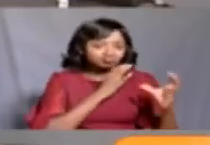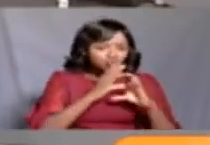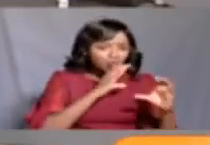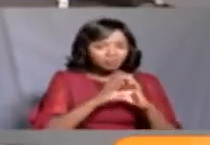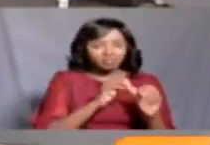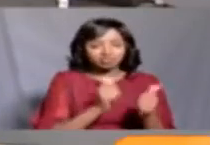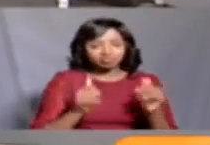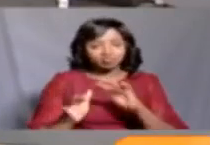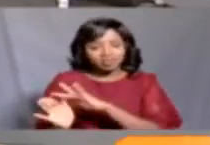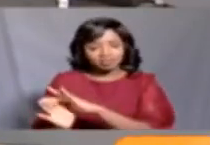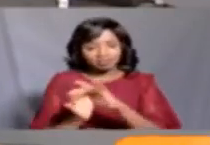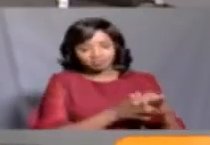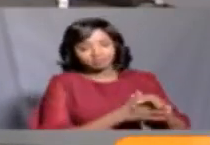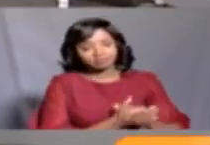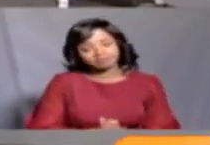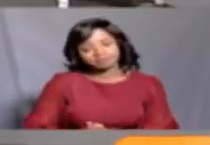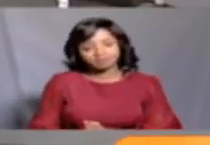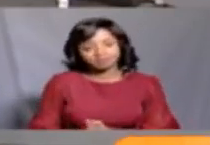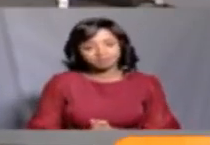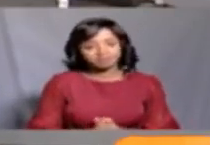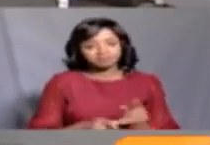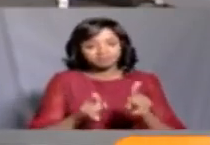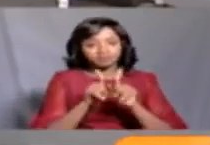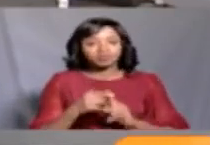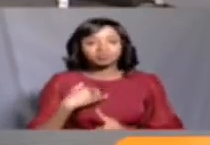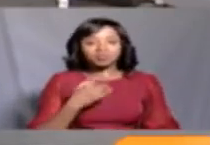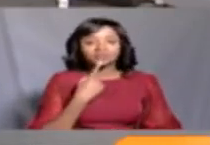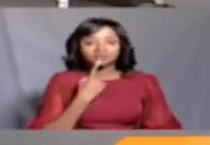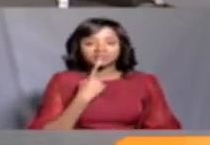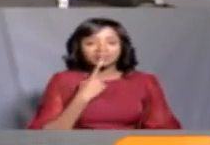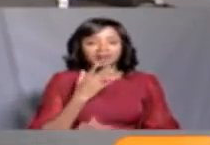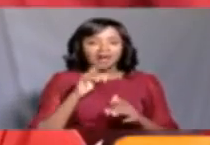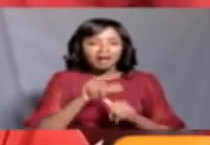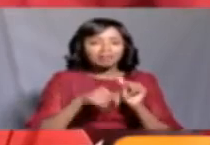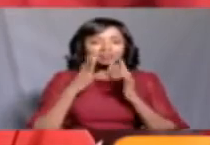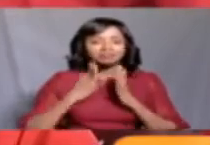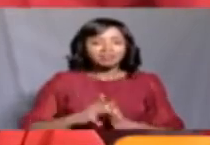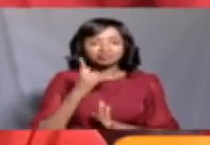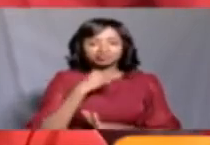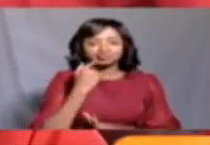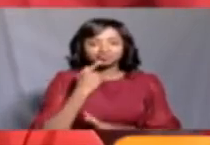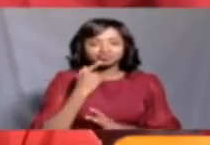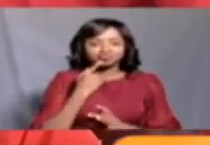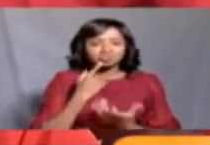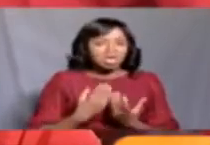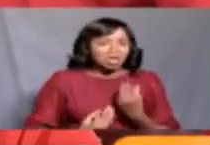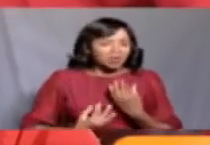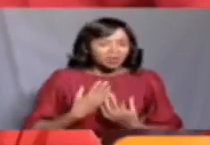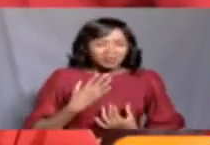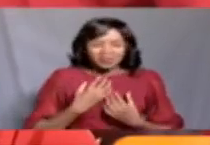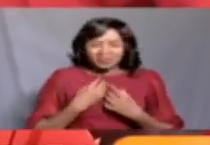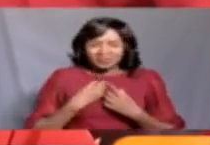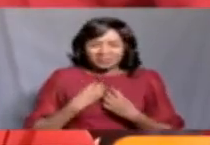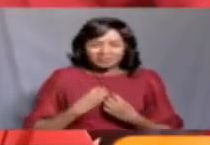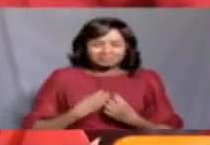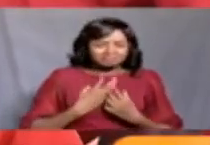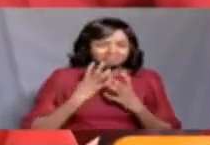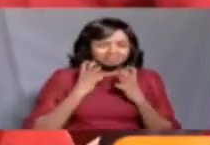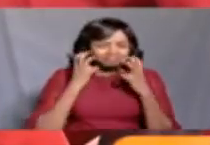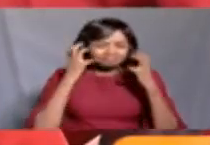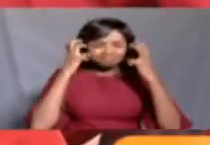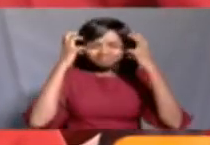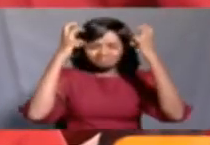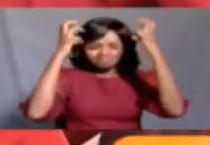the person asking about the anxiety disorder. Yes. And that's one of the highly stigmatized conditions because it's not